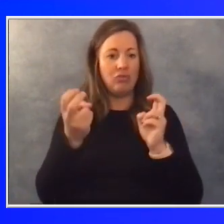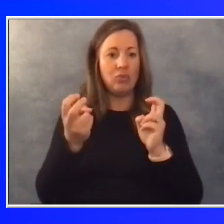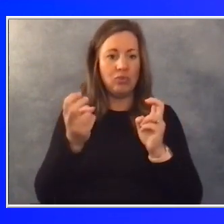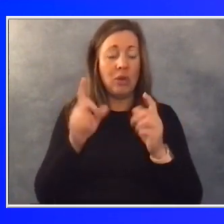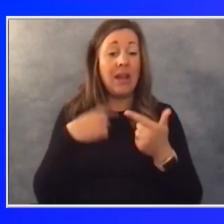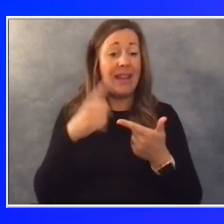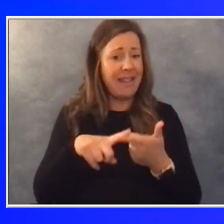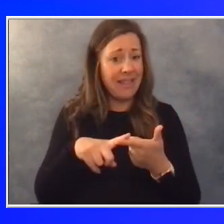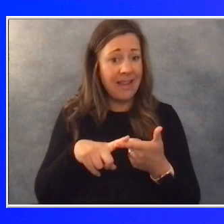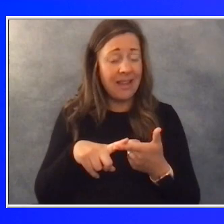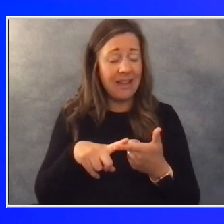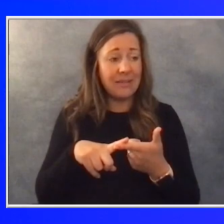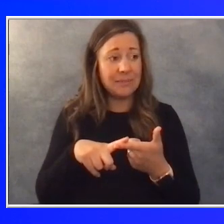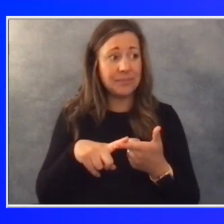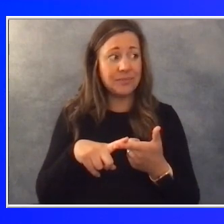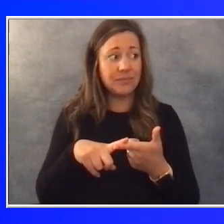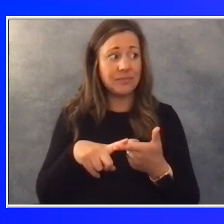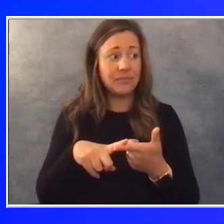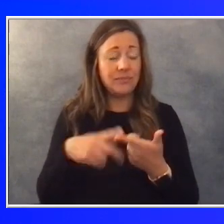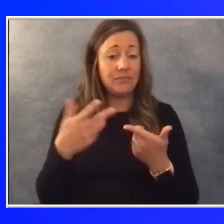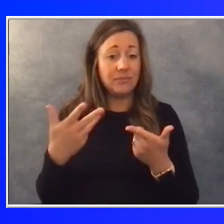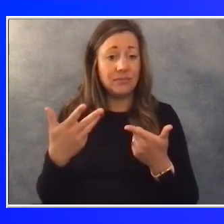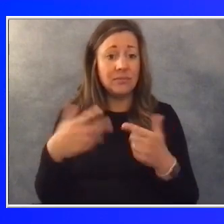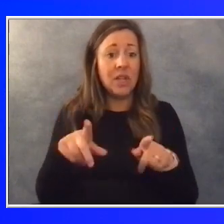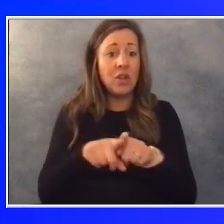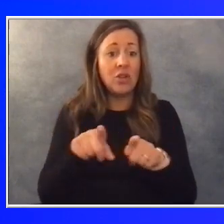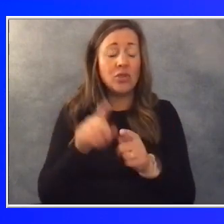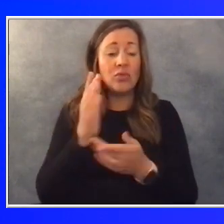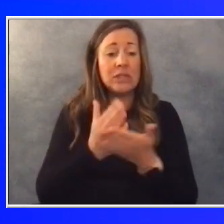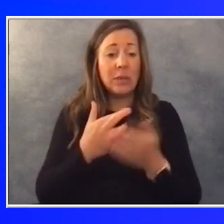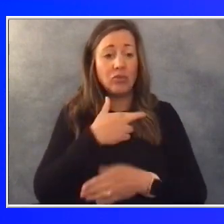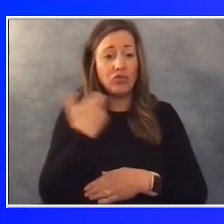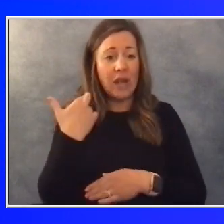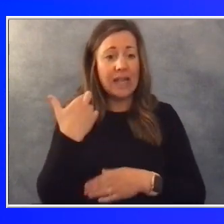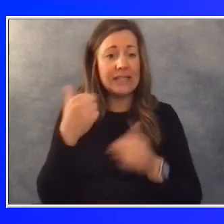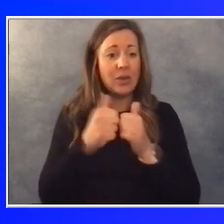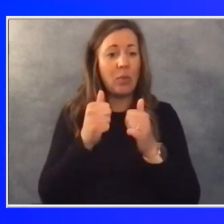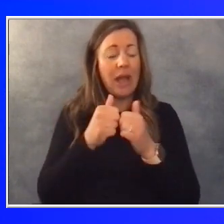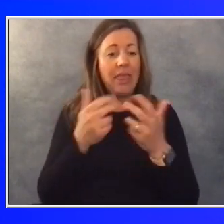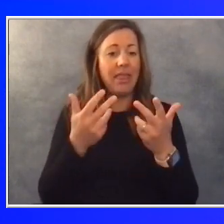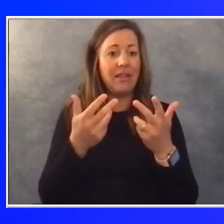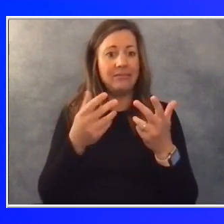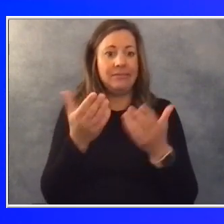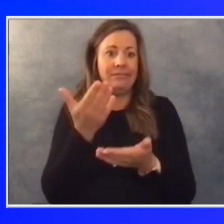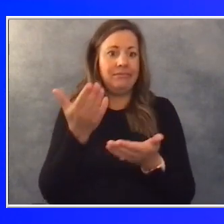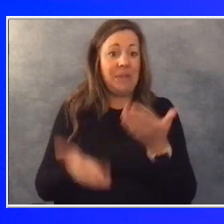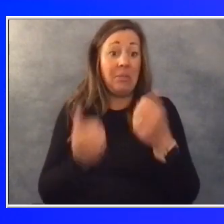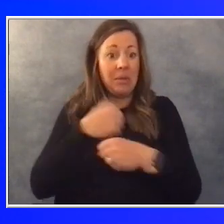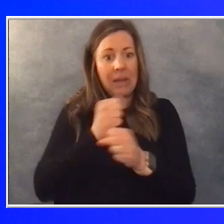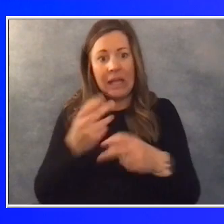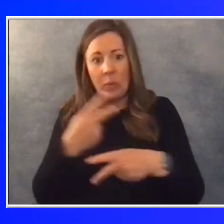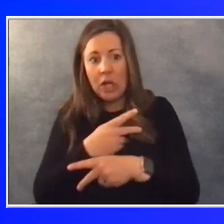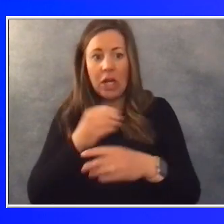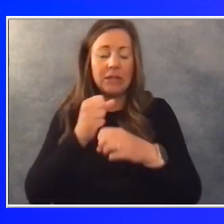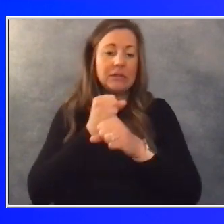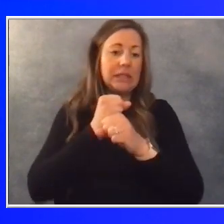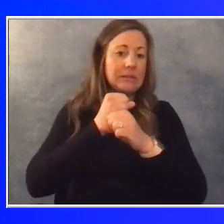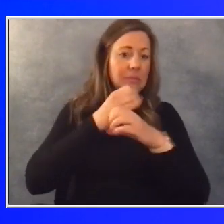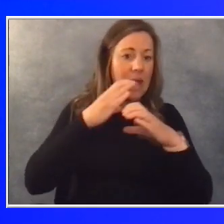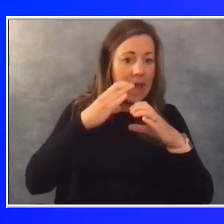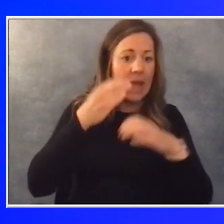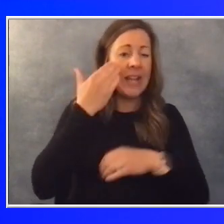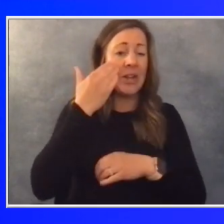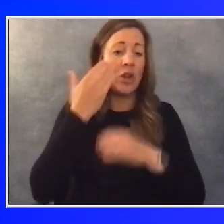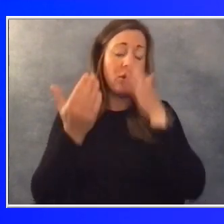then there was some risk about expanding some of those because early on they had trouble with arteries